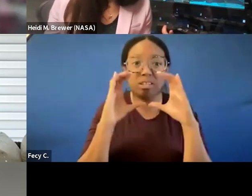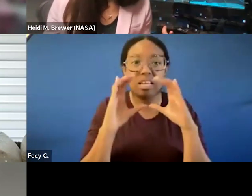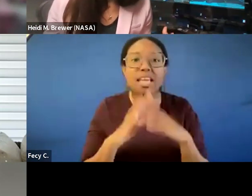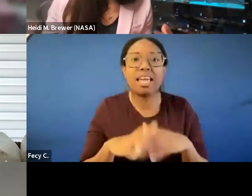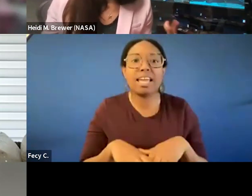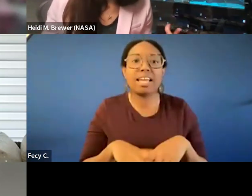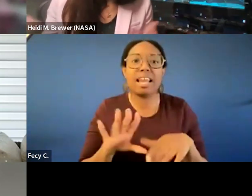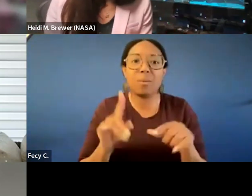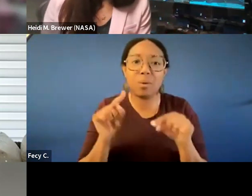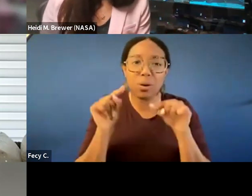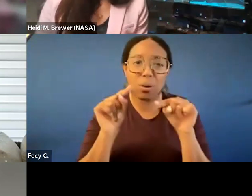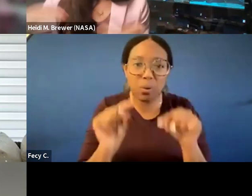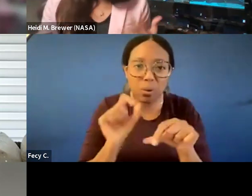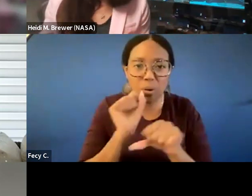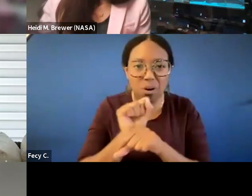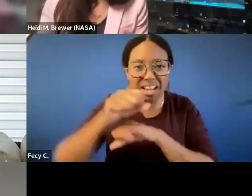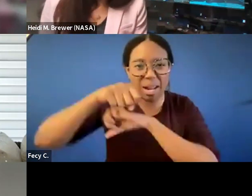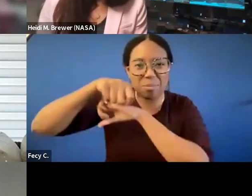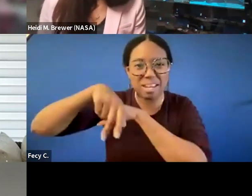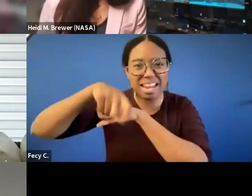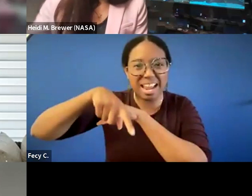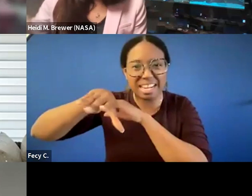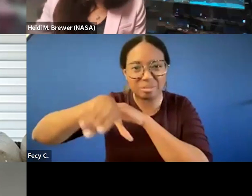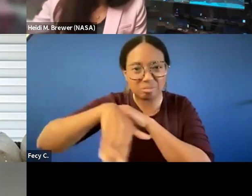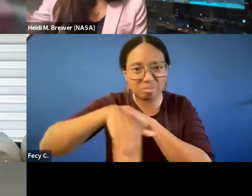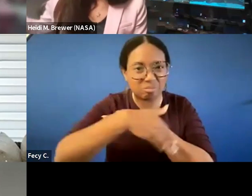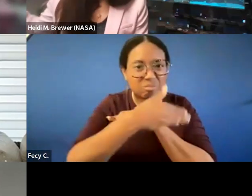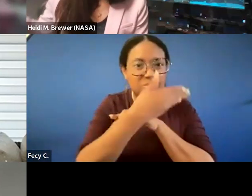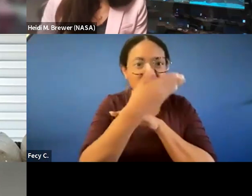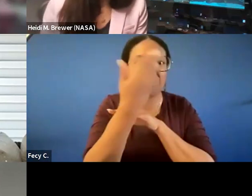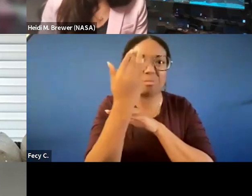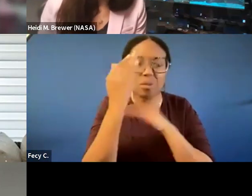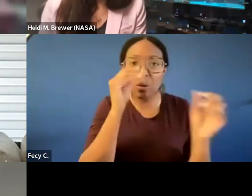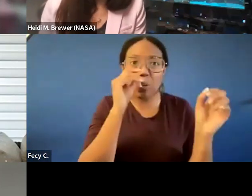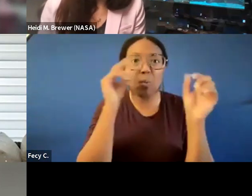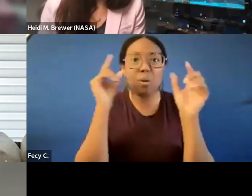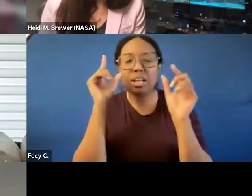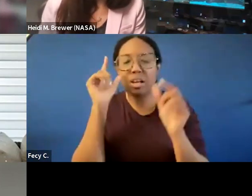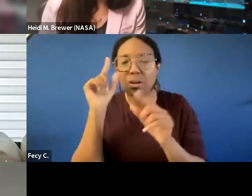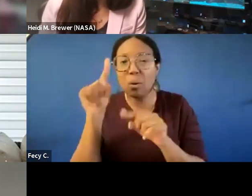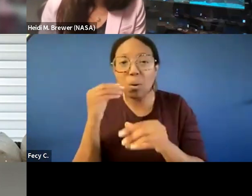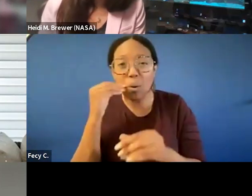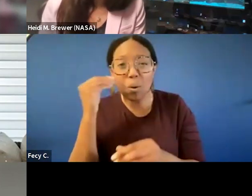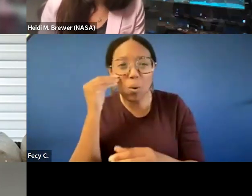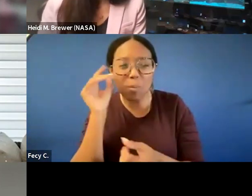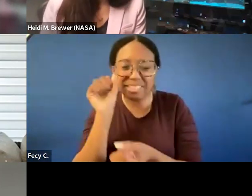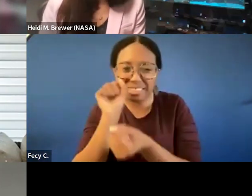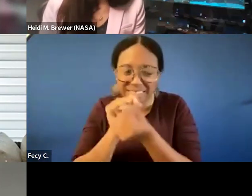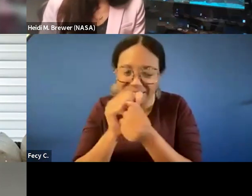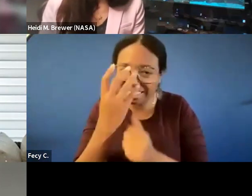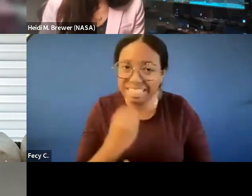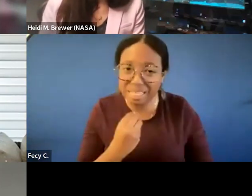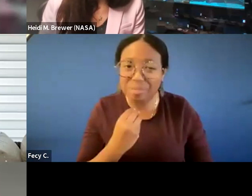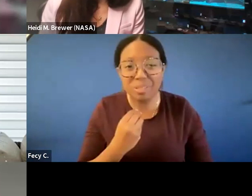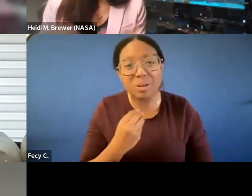about 9 hours before I step off and get to sleep, and we'll come back and do it again for the next couple days. So I guess staying up all night